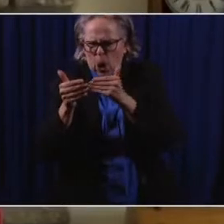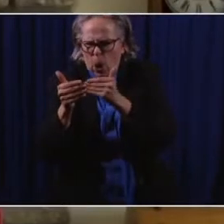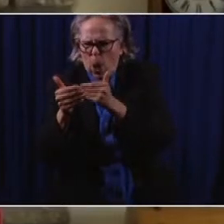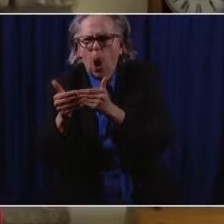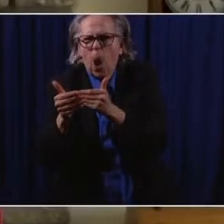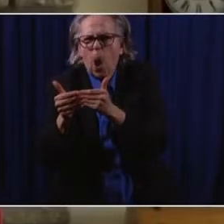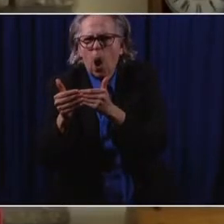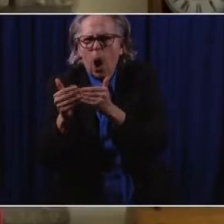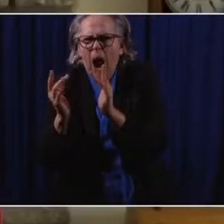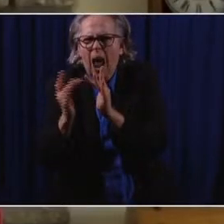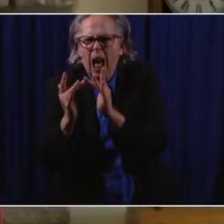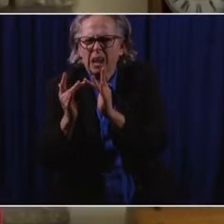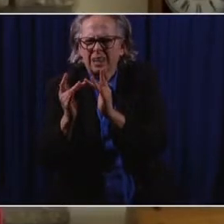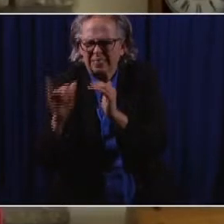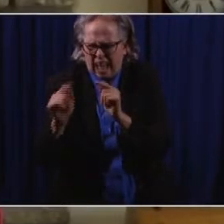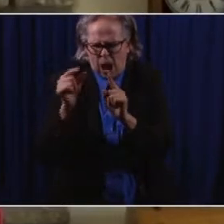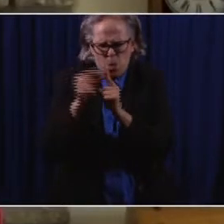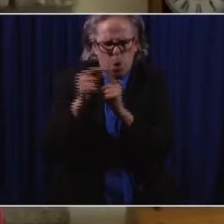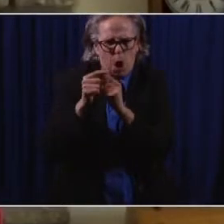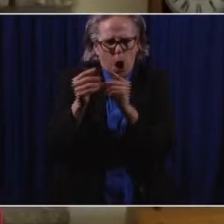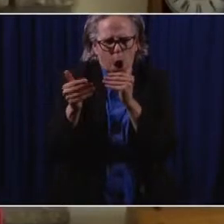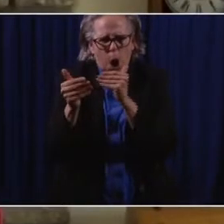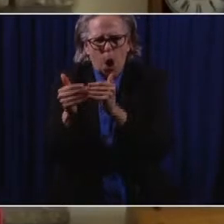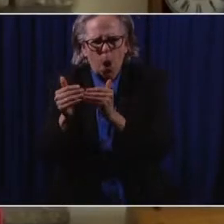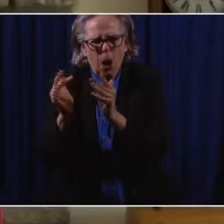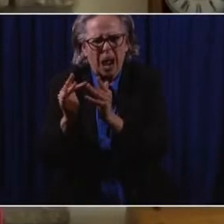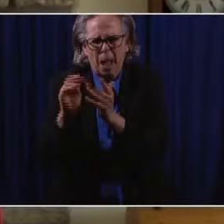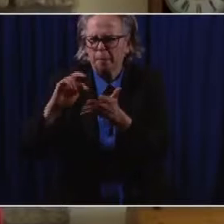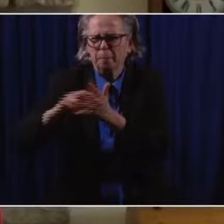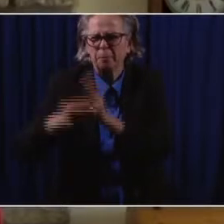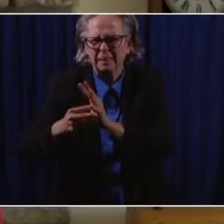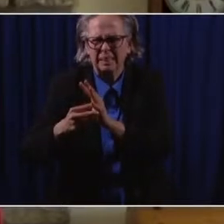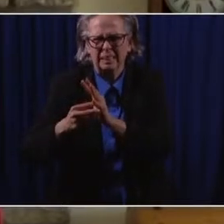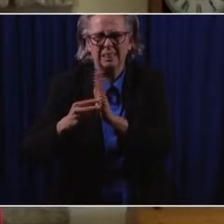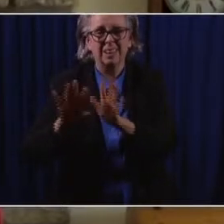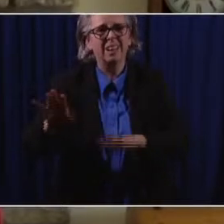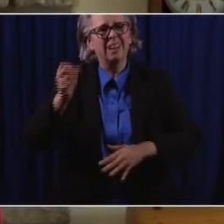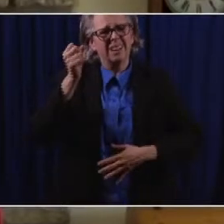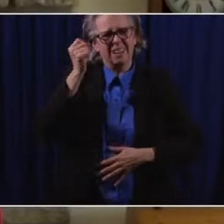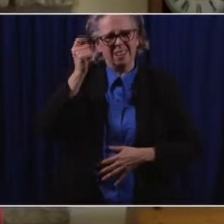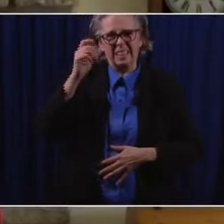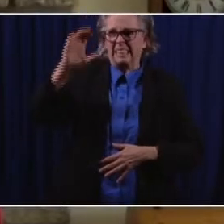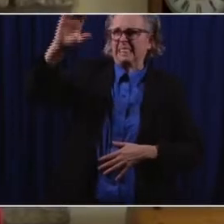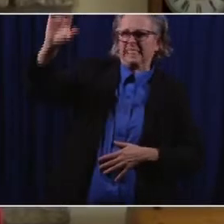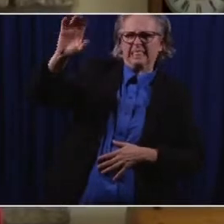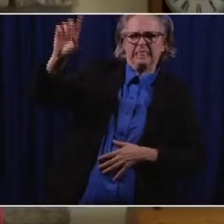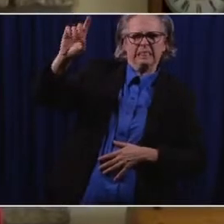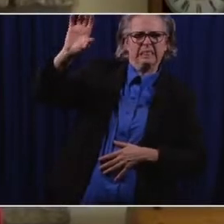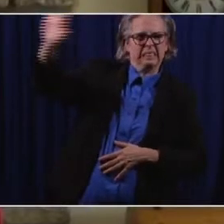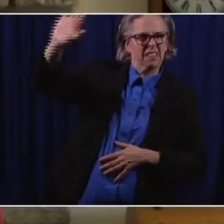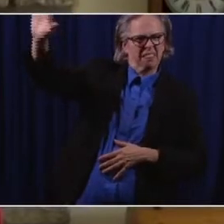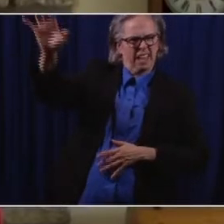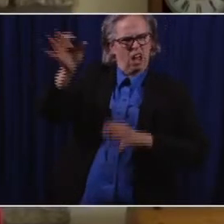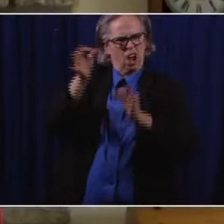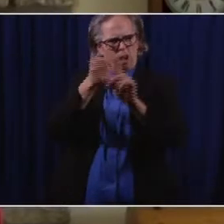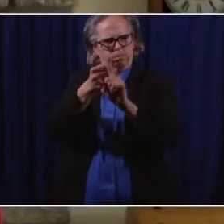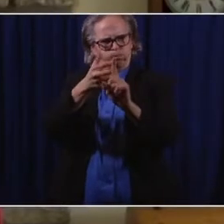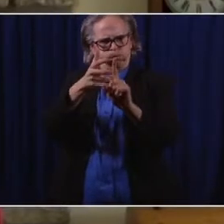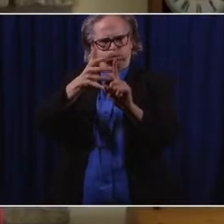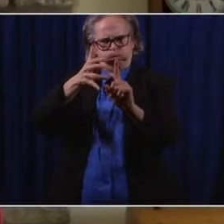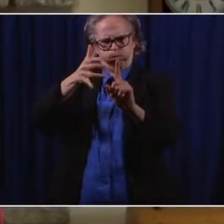is guidance from the CDC. So you might have a young person who is in class, let's say a high school